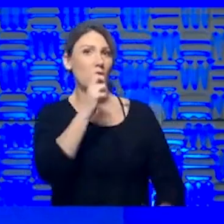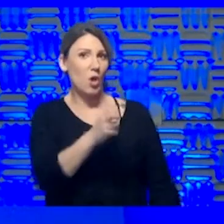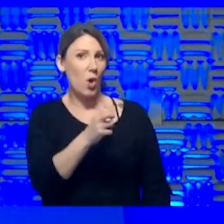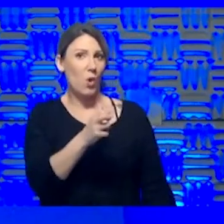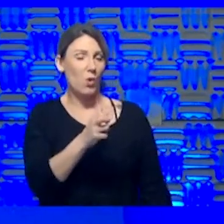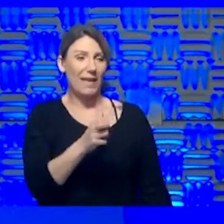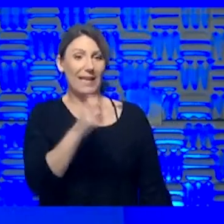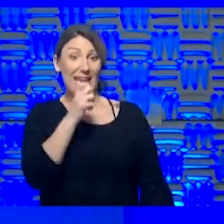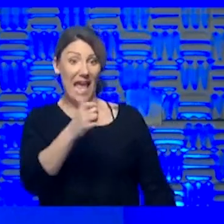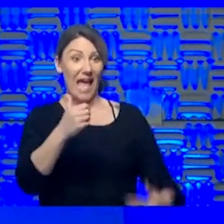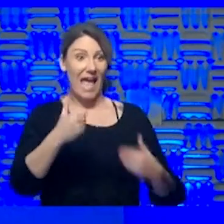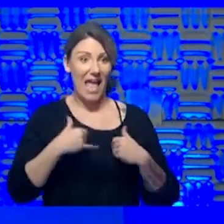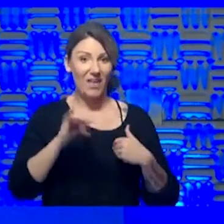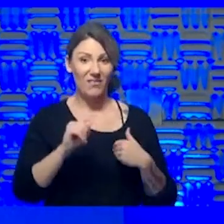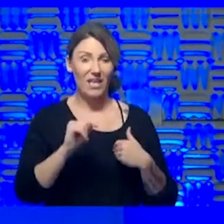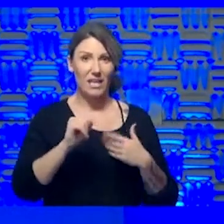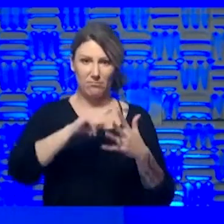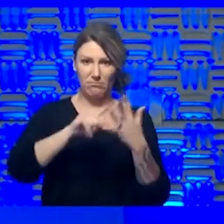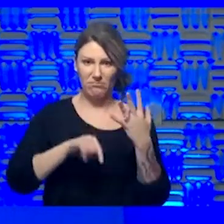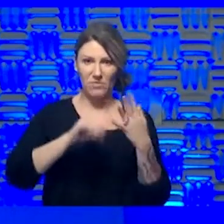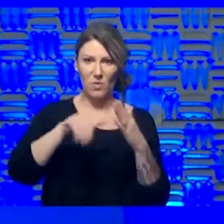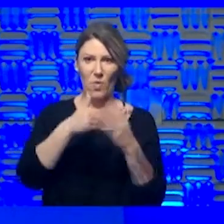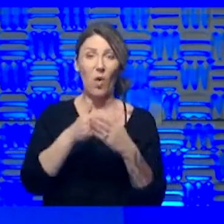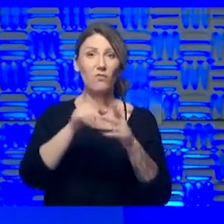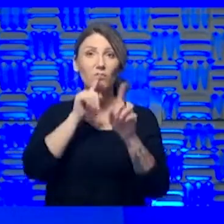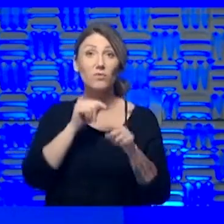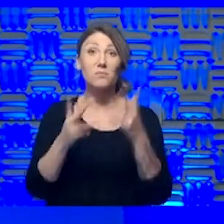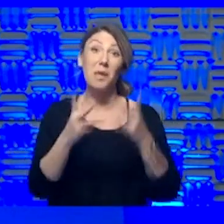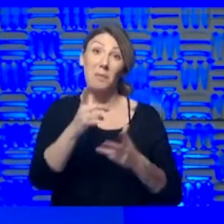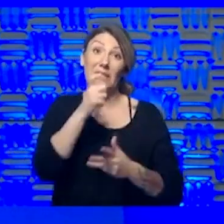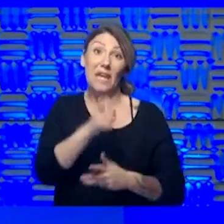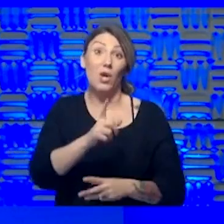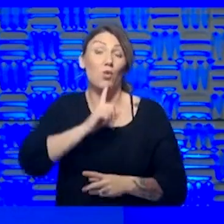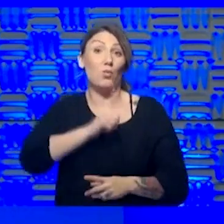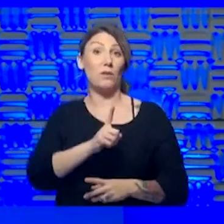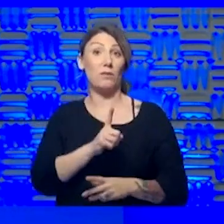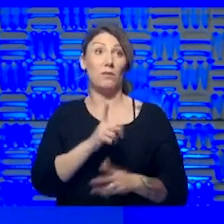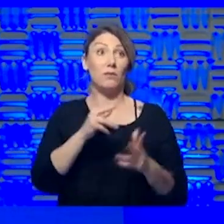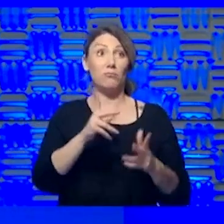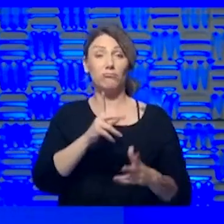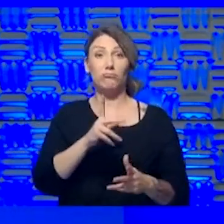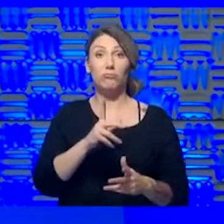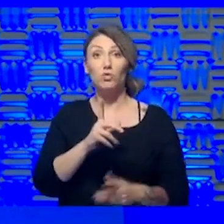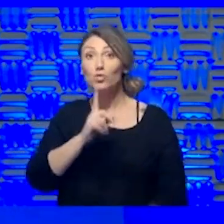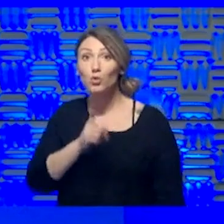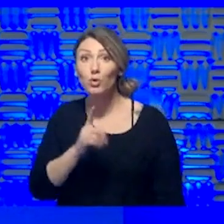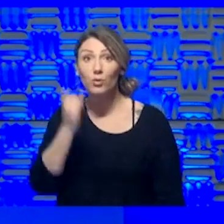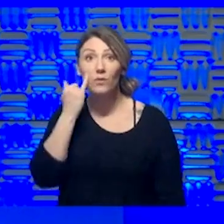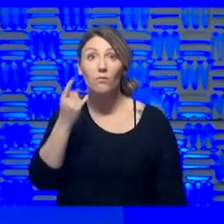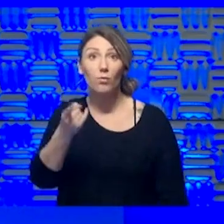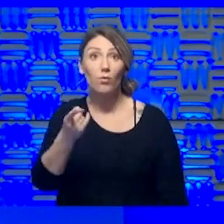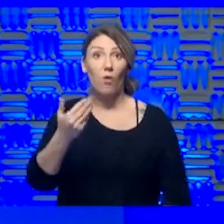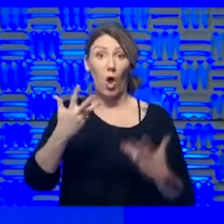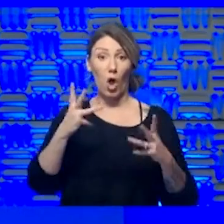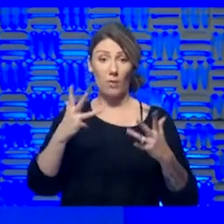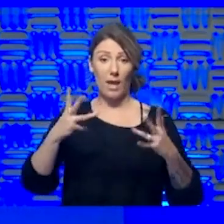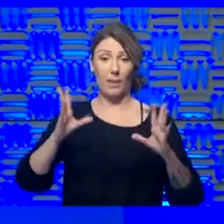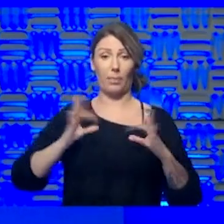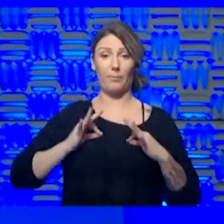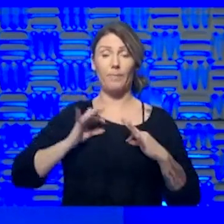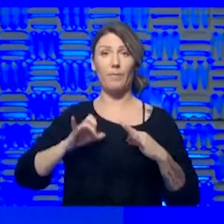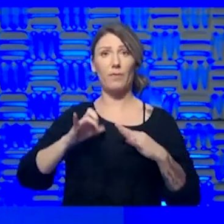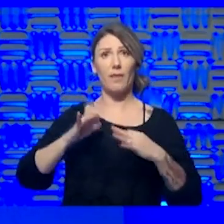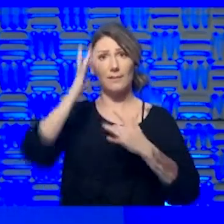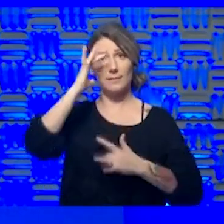you haven't had it. So some of these results may not be truly reflecting if you really did have the disease or not. In addition, we